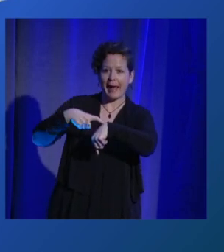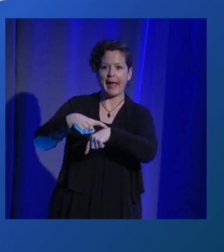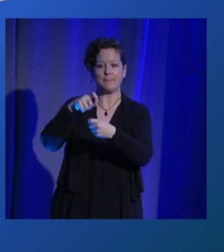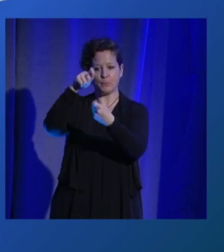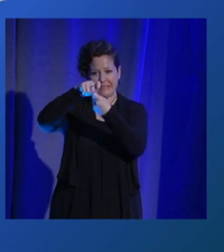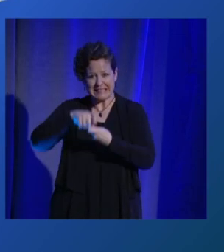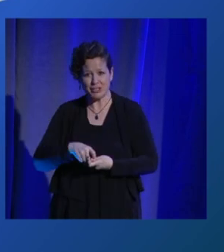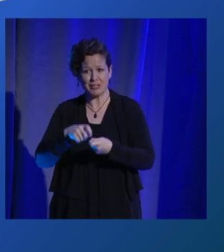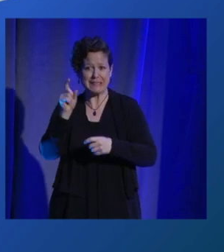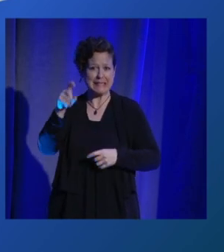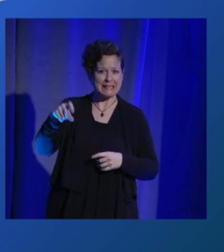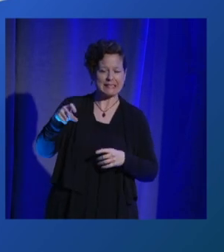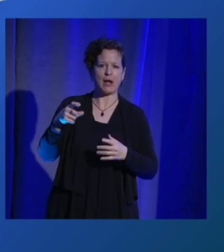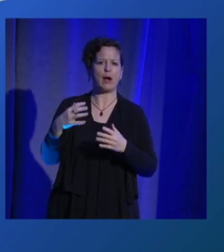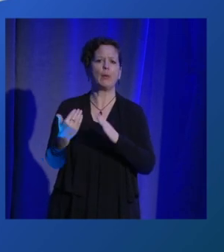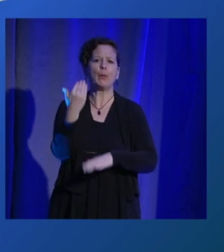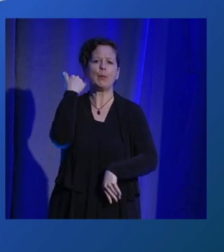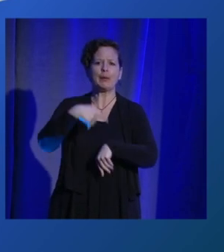to